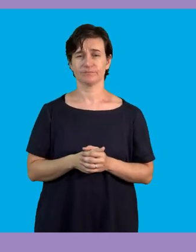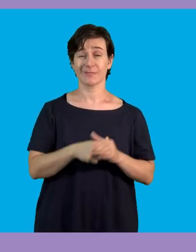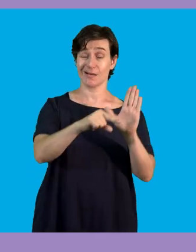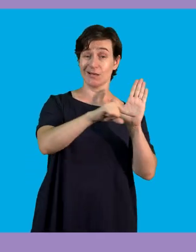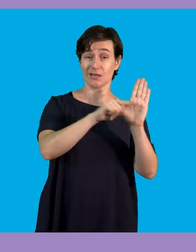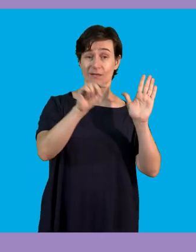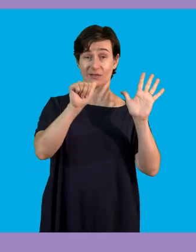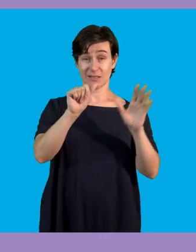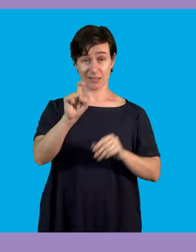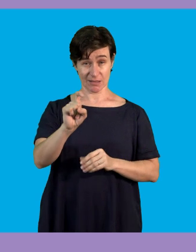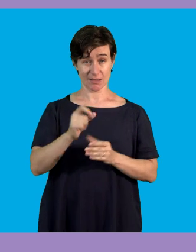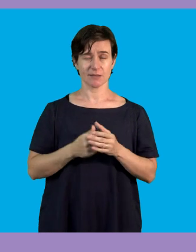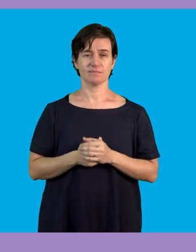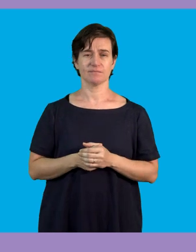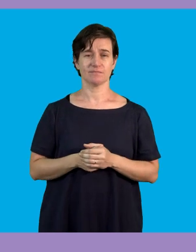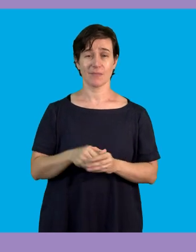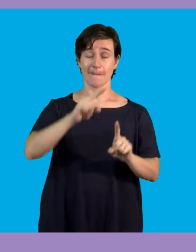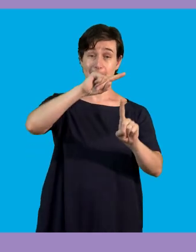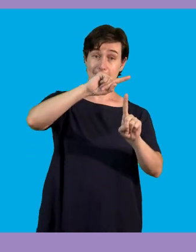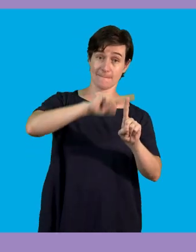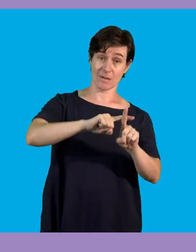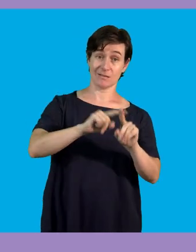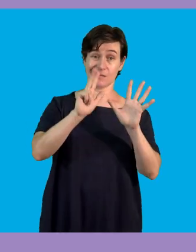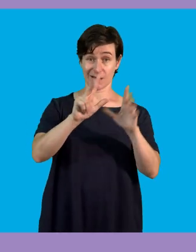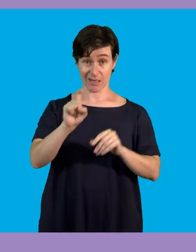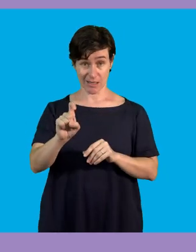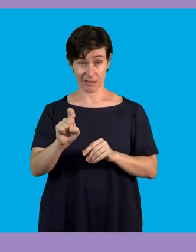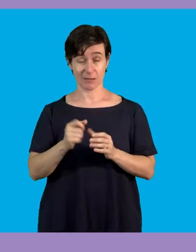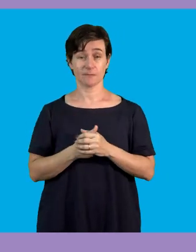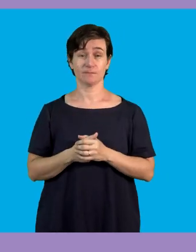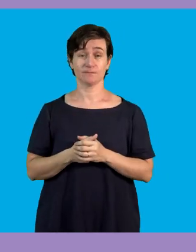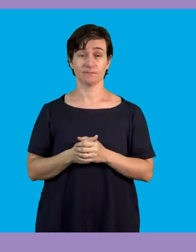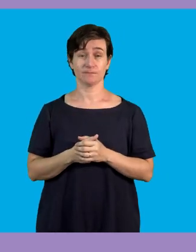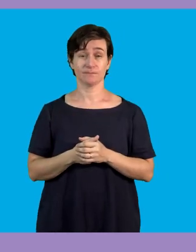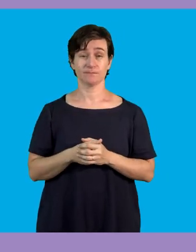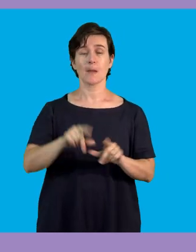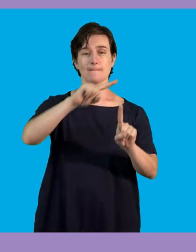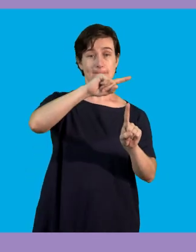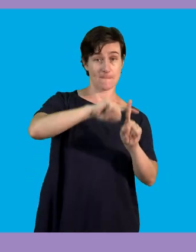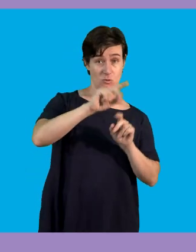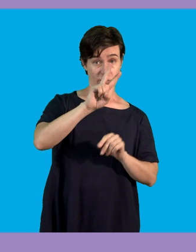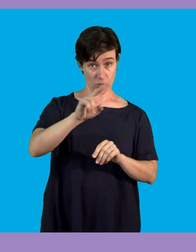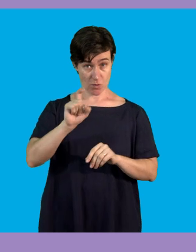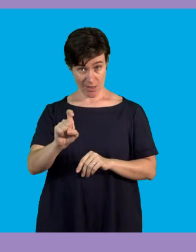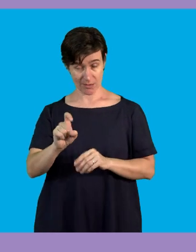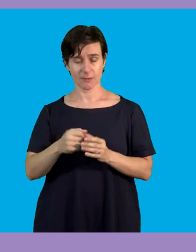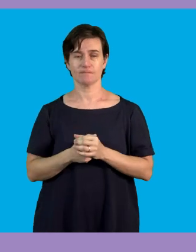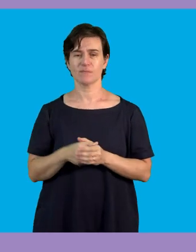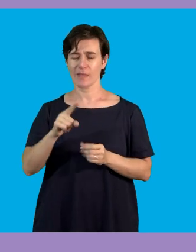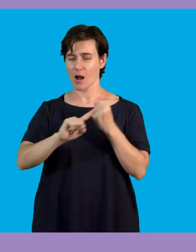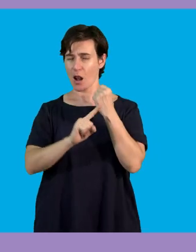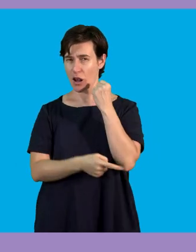next set would be negative 6x plus 8x would be positive